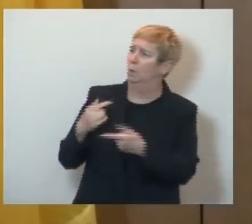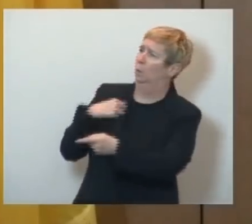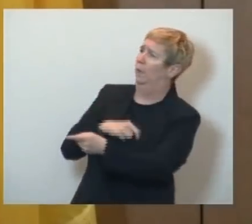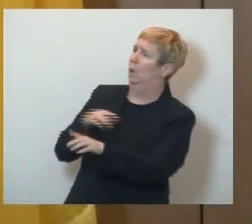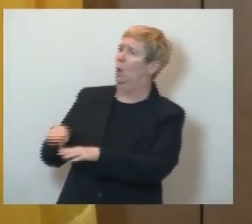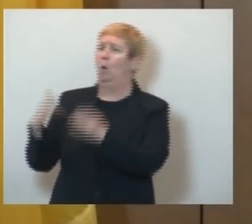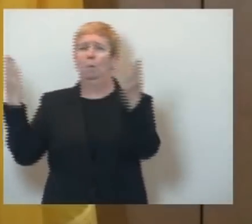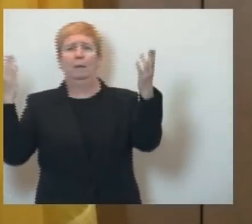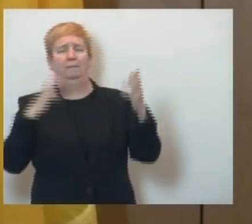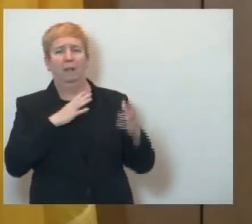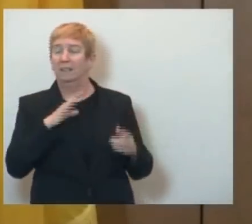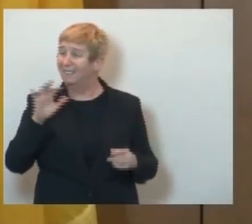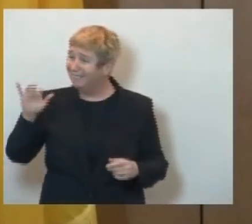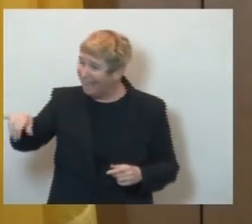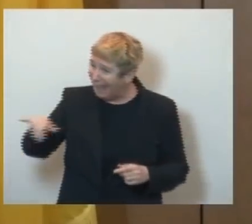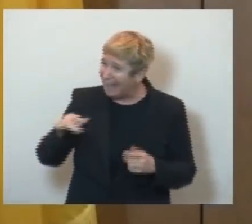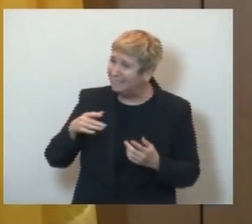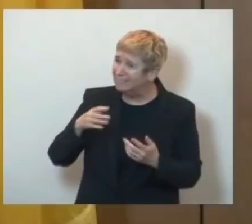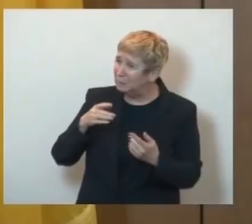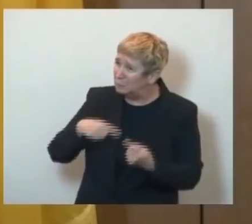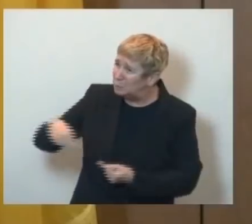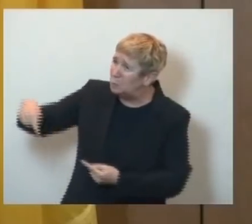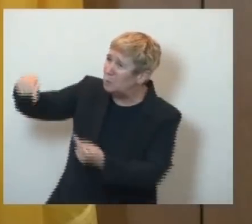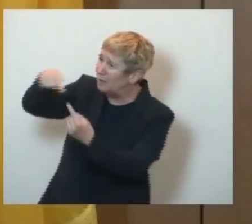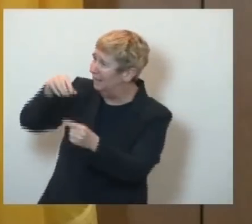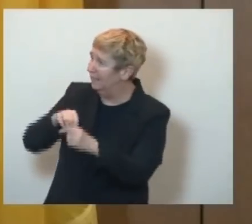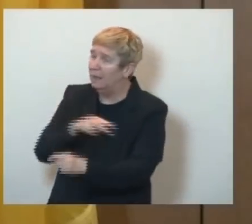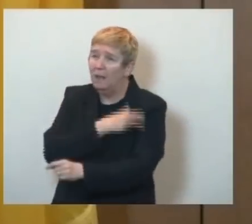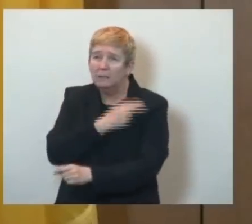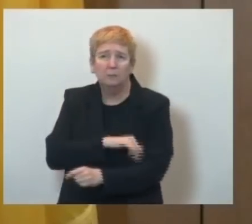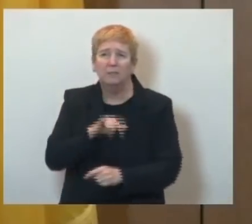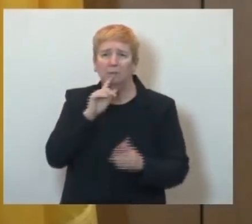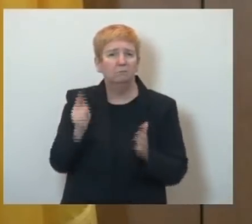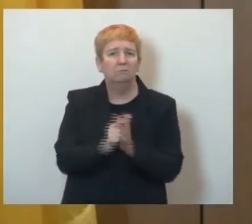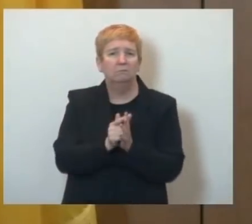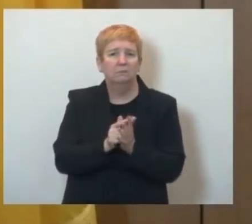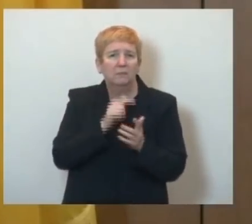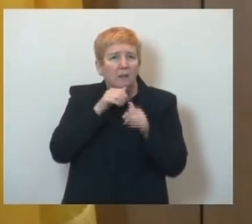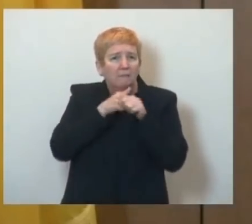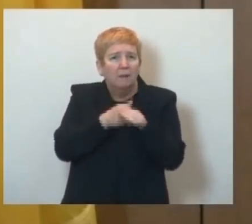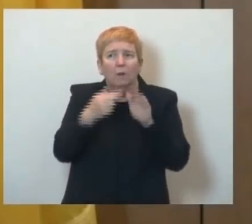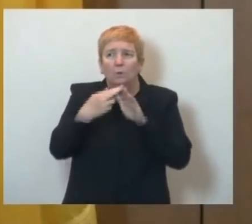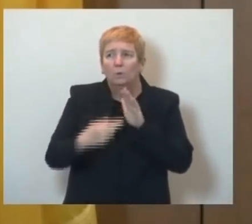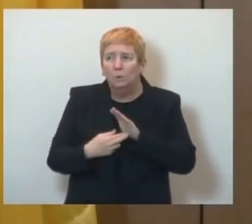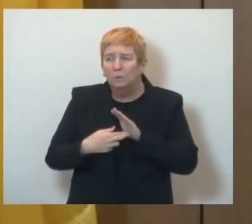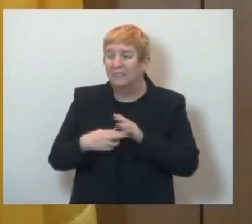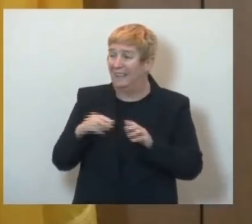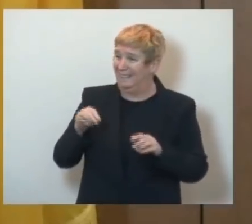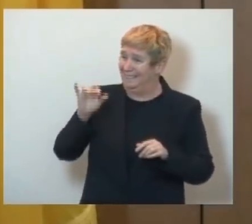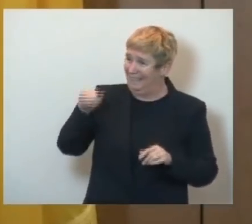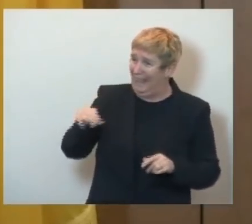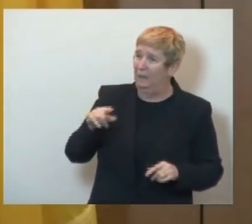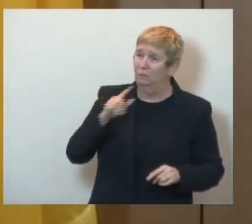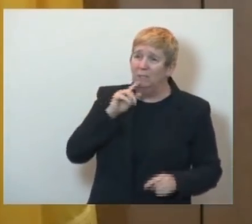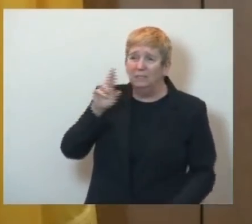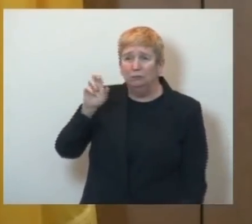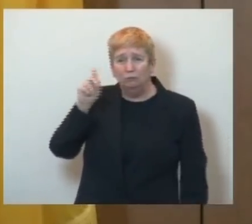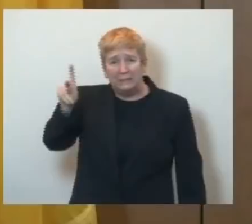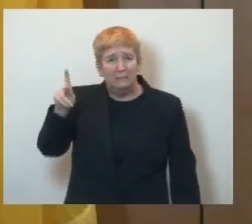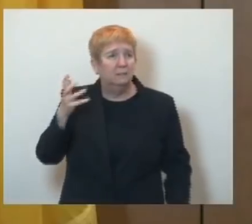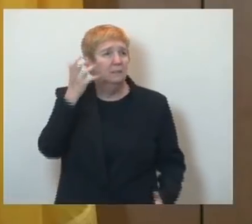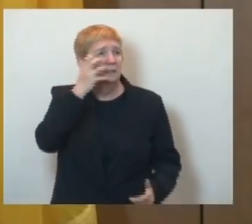direct violation of the gatherings limit, and it puts a hospital in real jeopardy with, you've